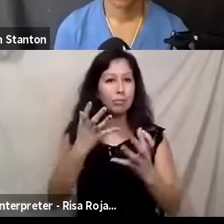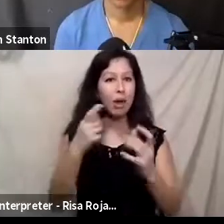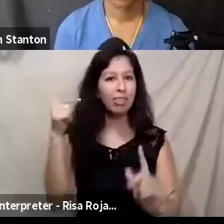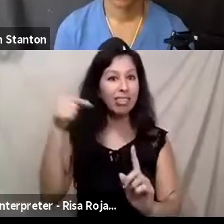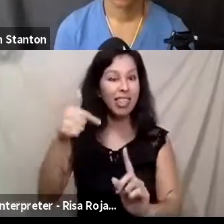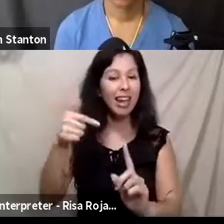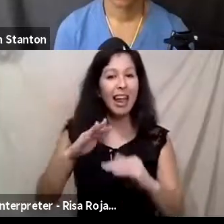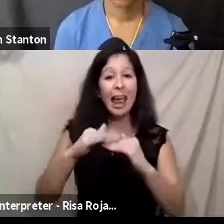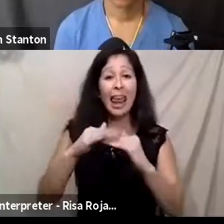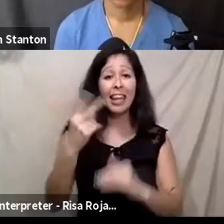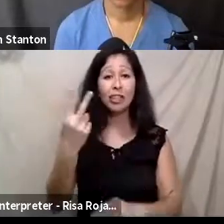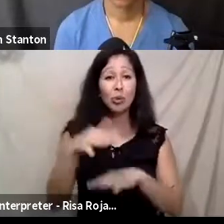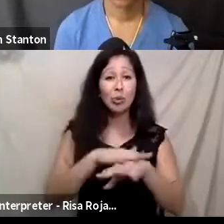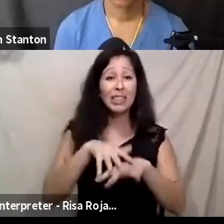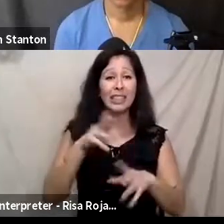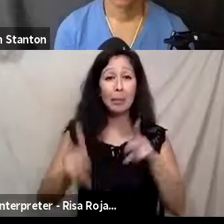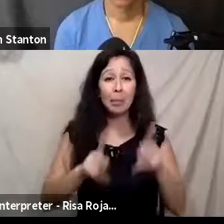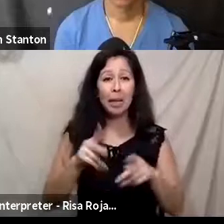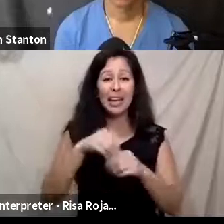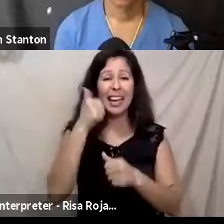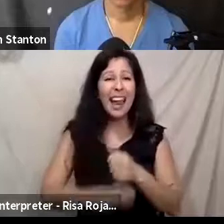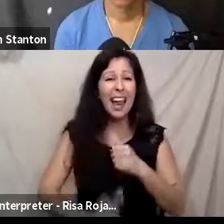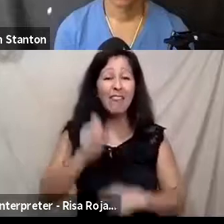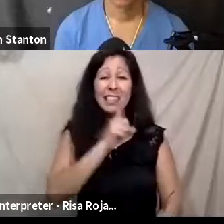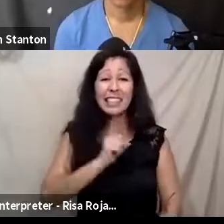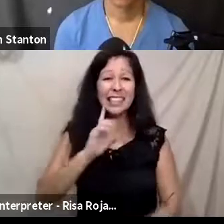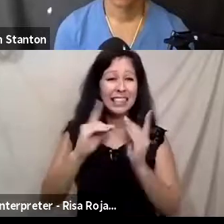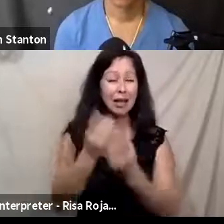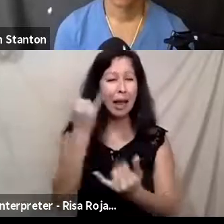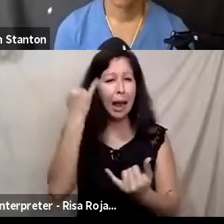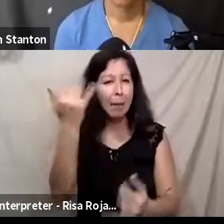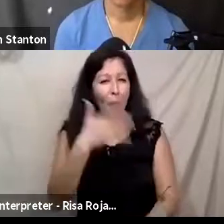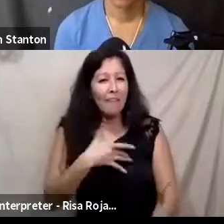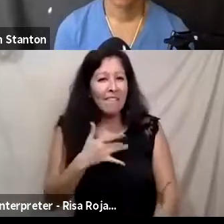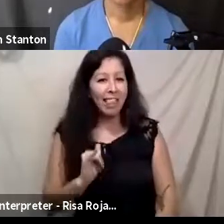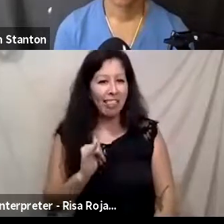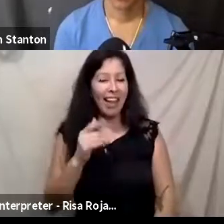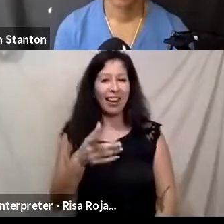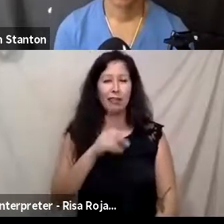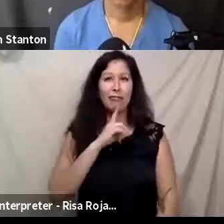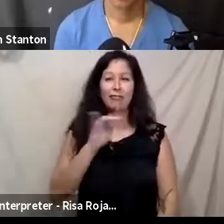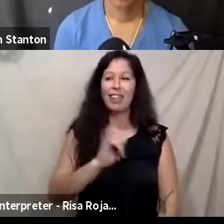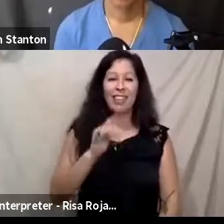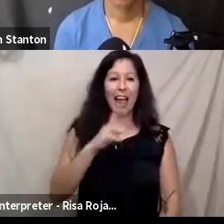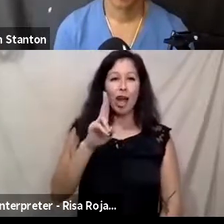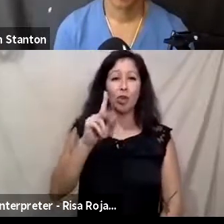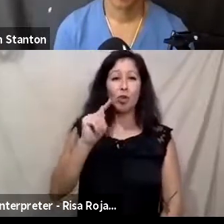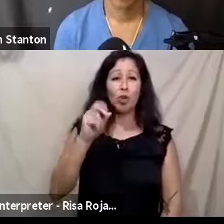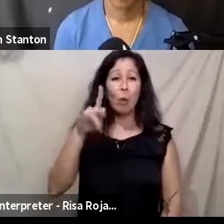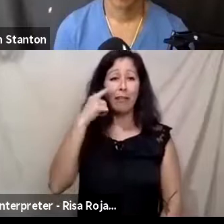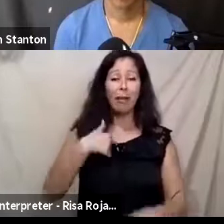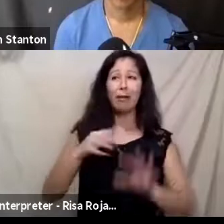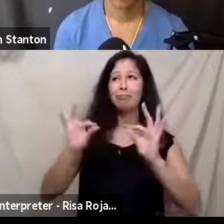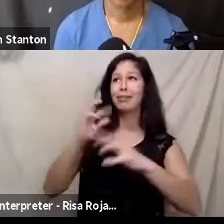at least 2 Indigenous people in every single department. So imagine what that would feel like. It was like utopia for me. You